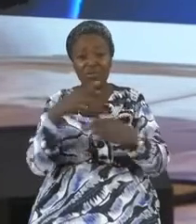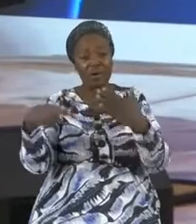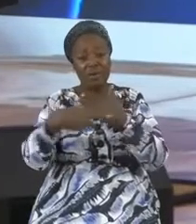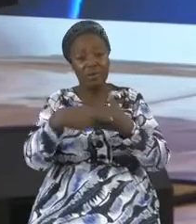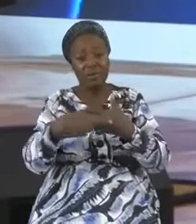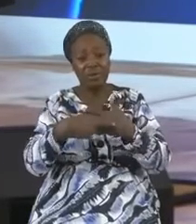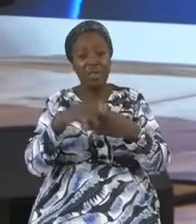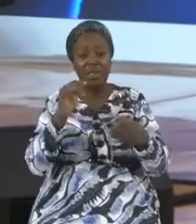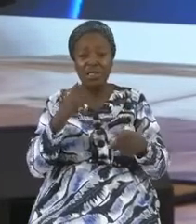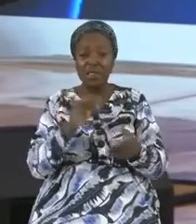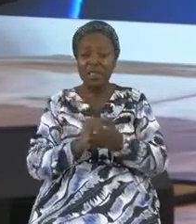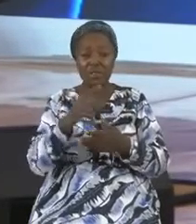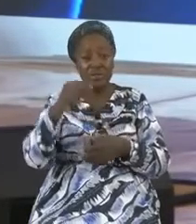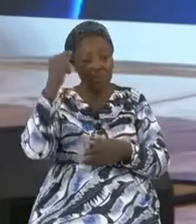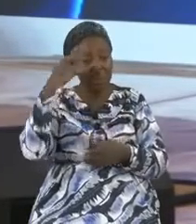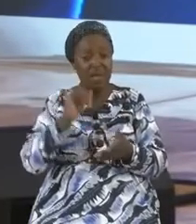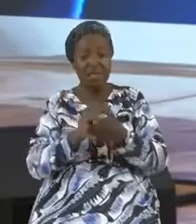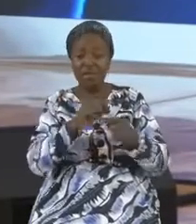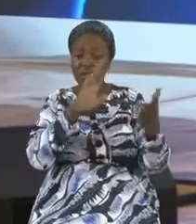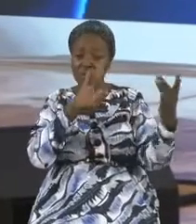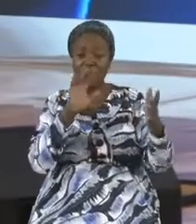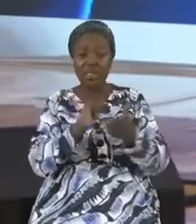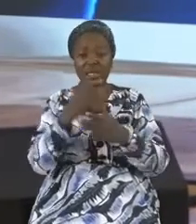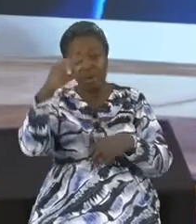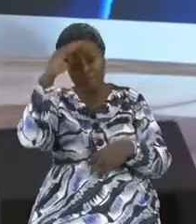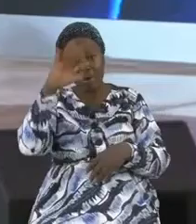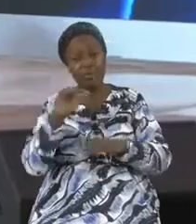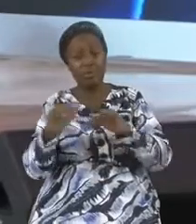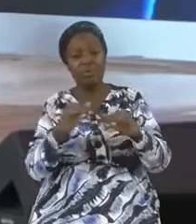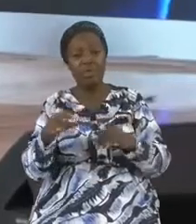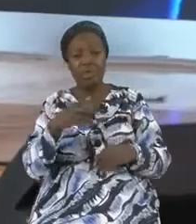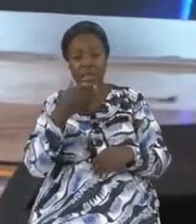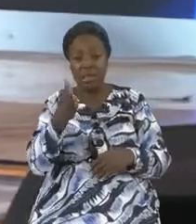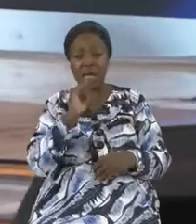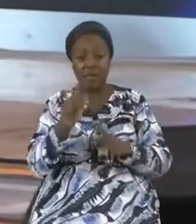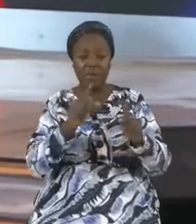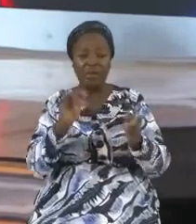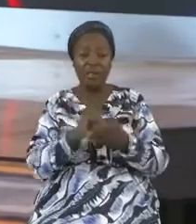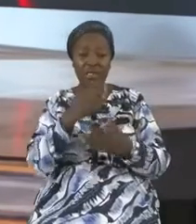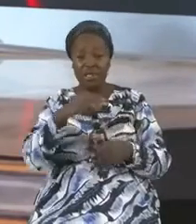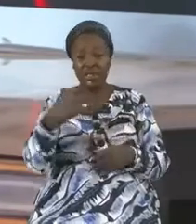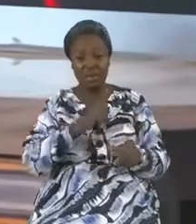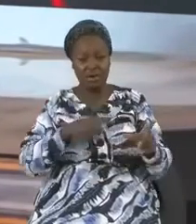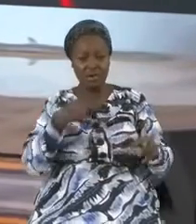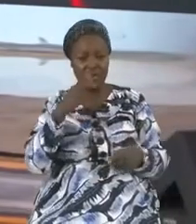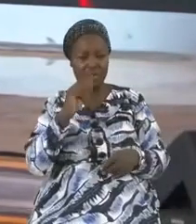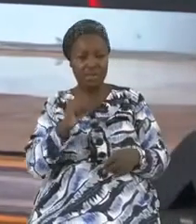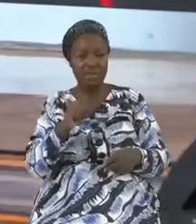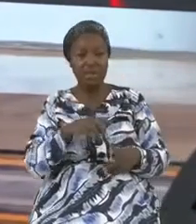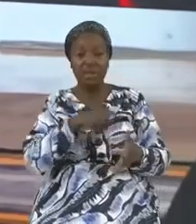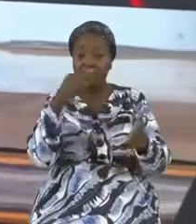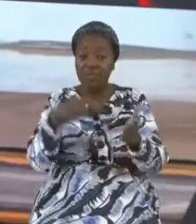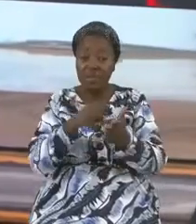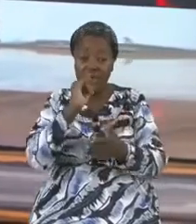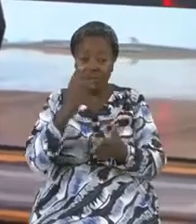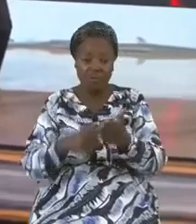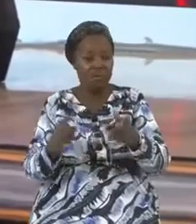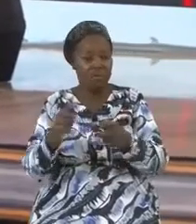a man will do. There are people, the Lord tells them, this is what to